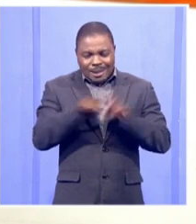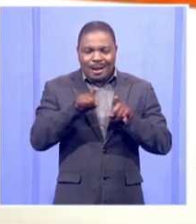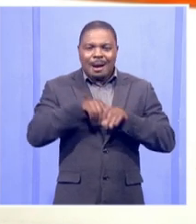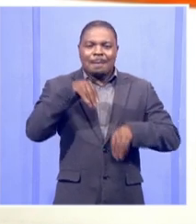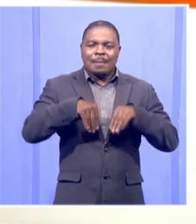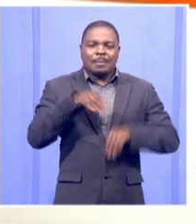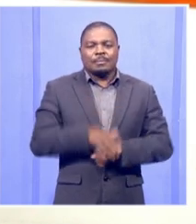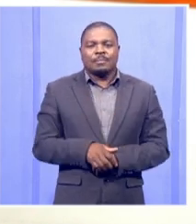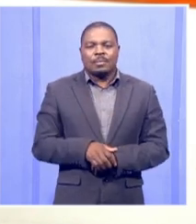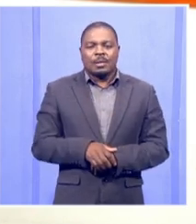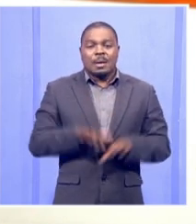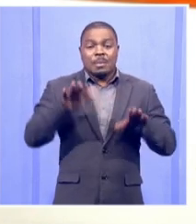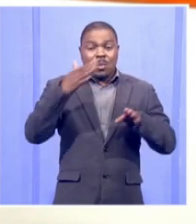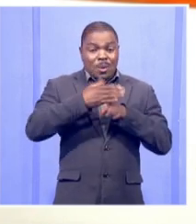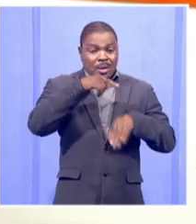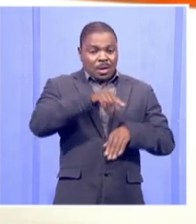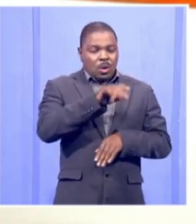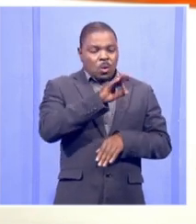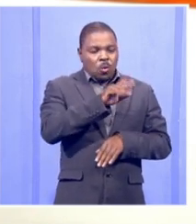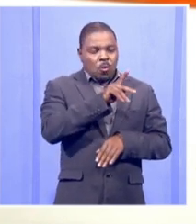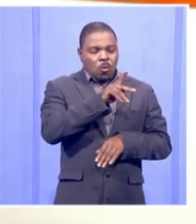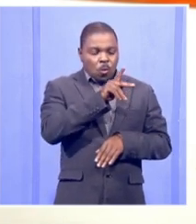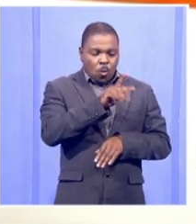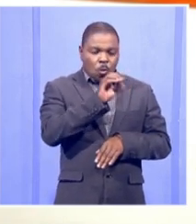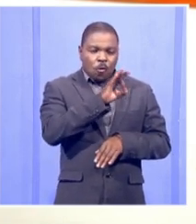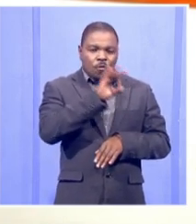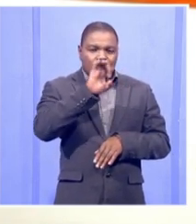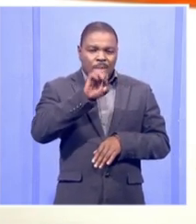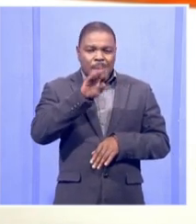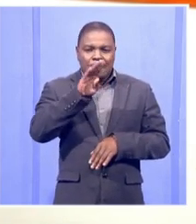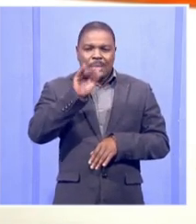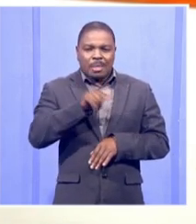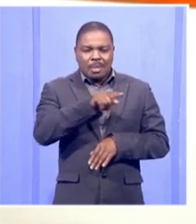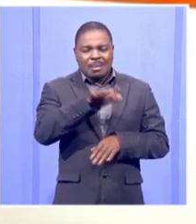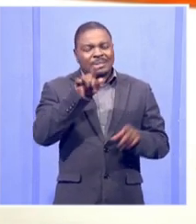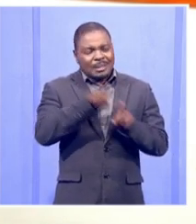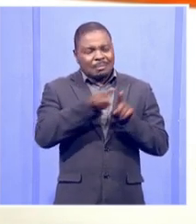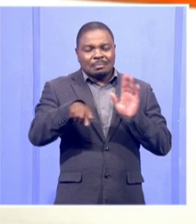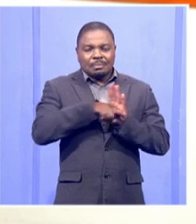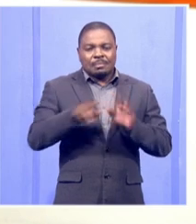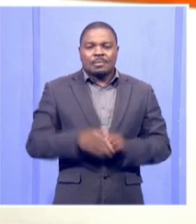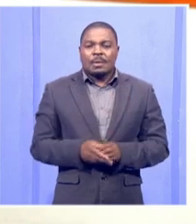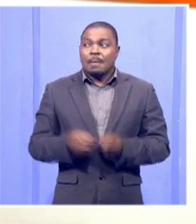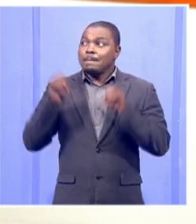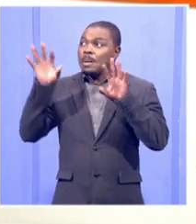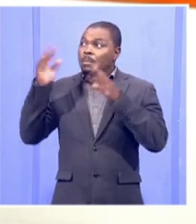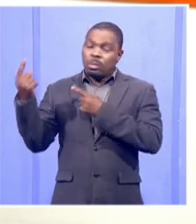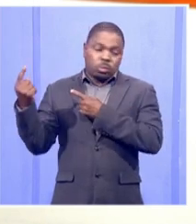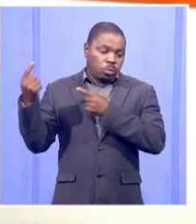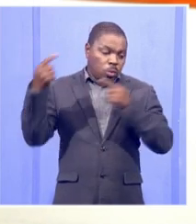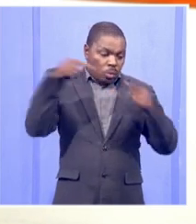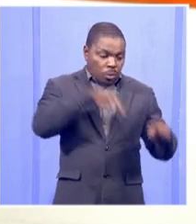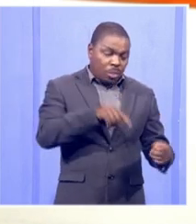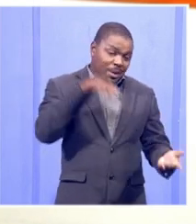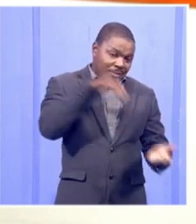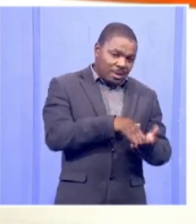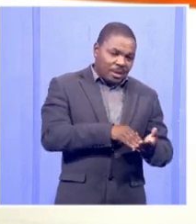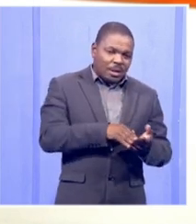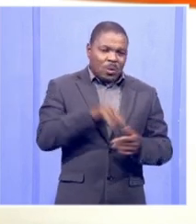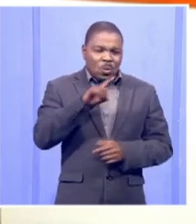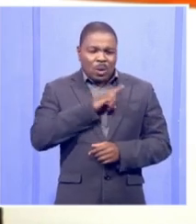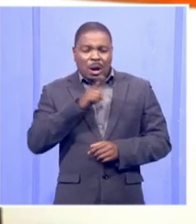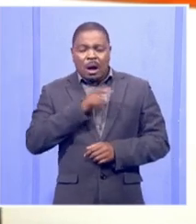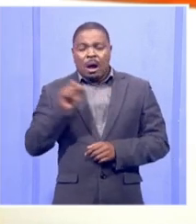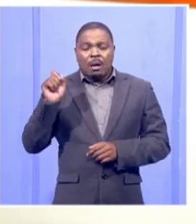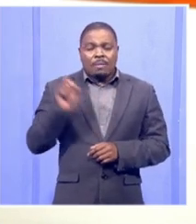working in Coffee Bay are also affected. A lot of the people, when they arrive to Coffee Bay, after having gone through the long